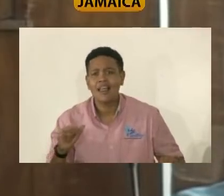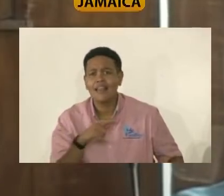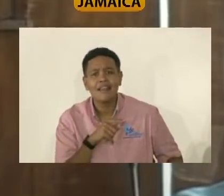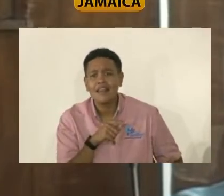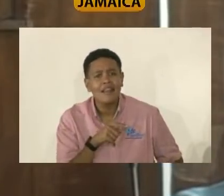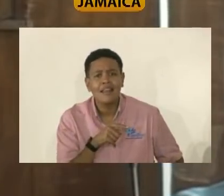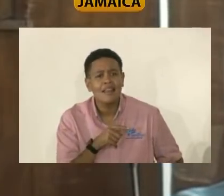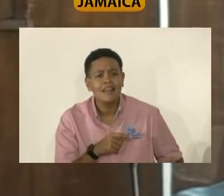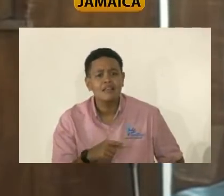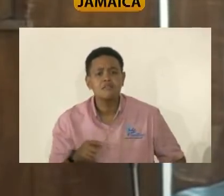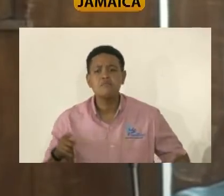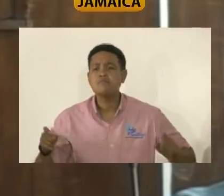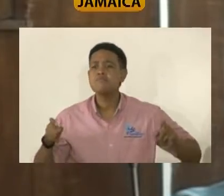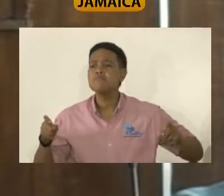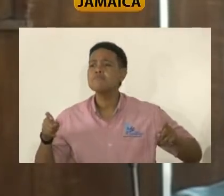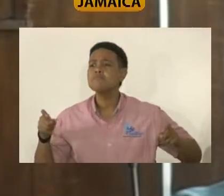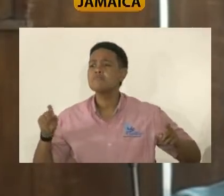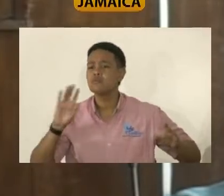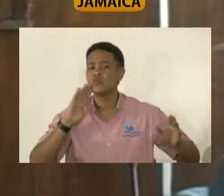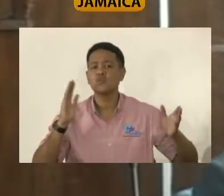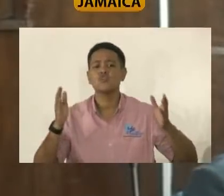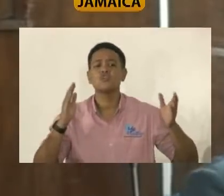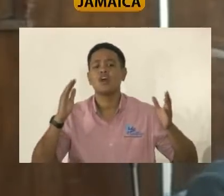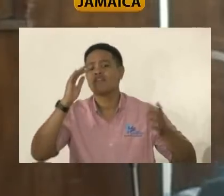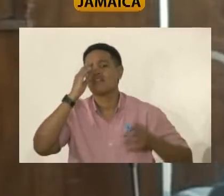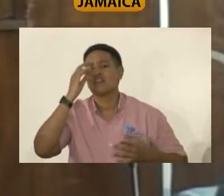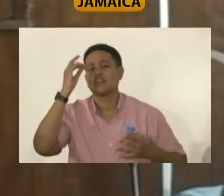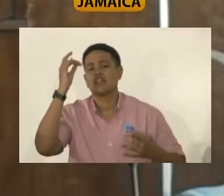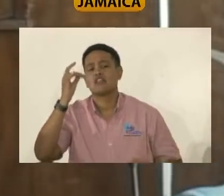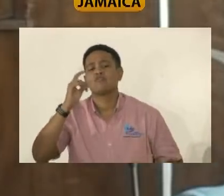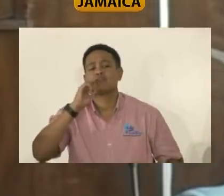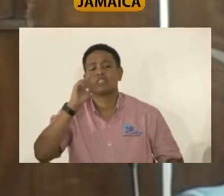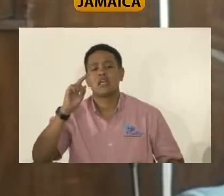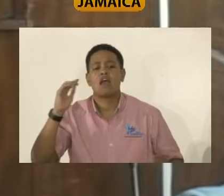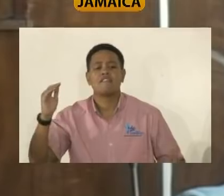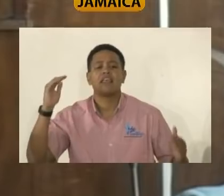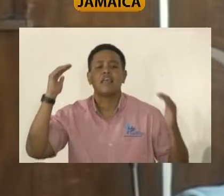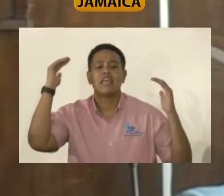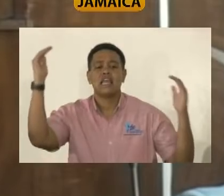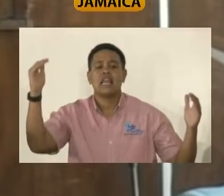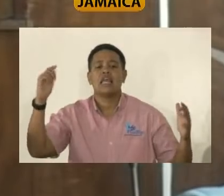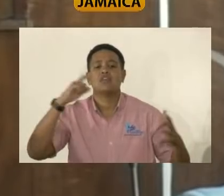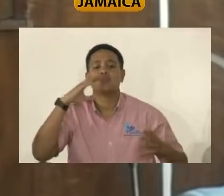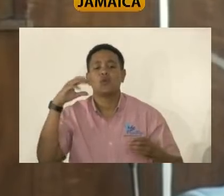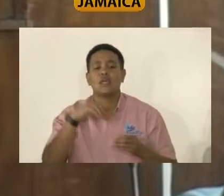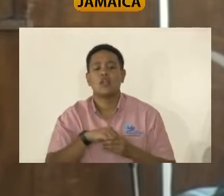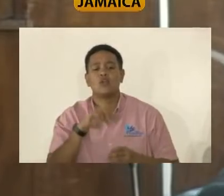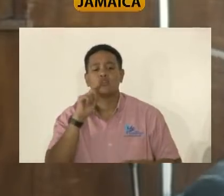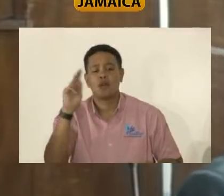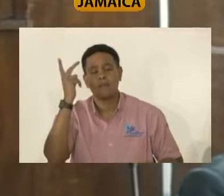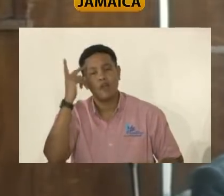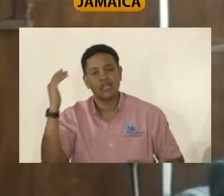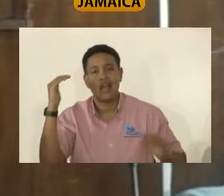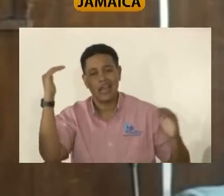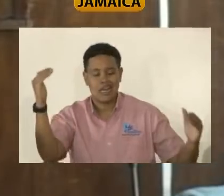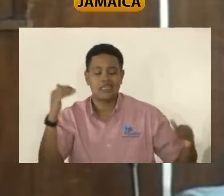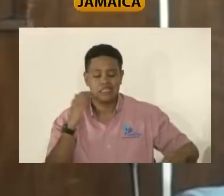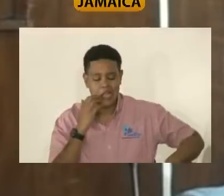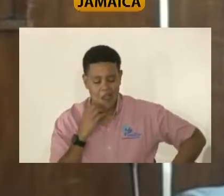operates predominantly to serve the interests of the elites, to include the political elites.